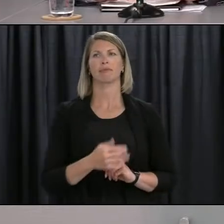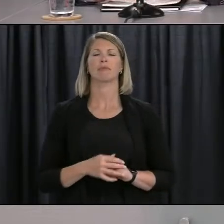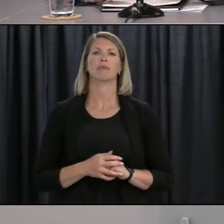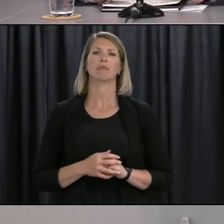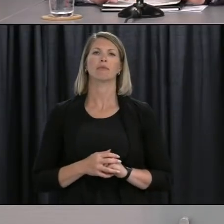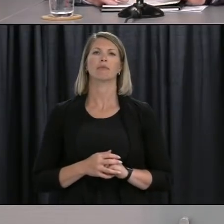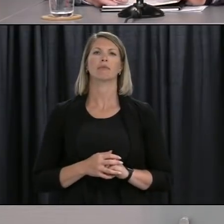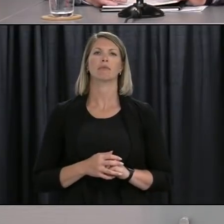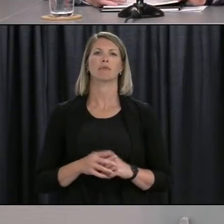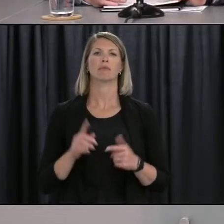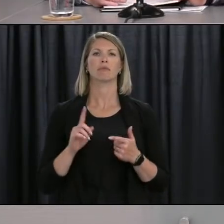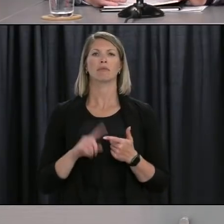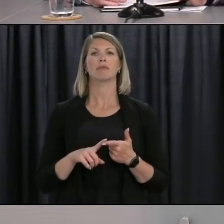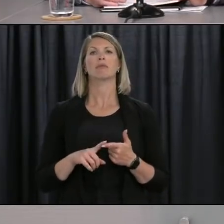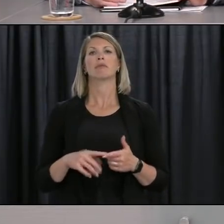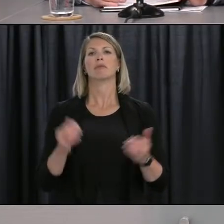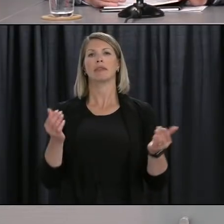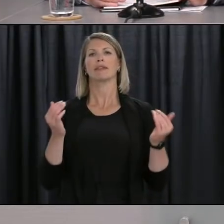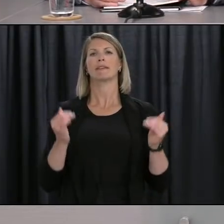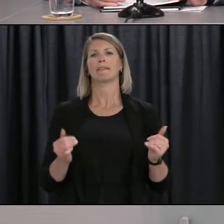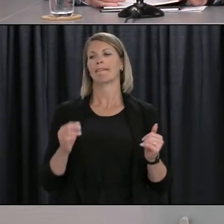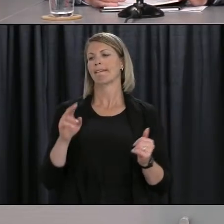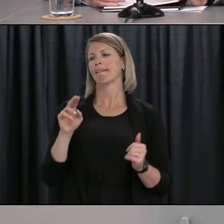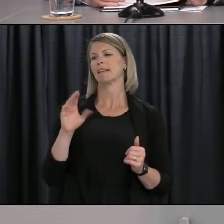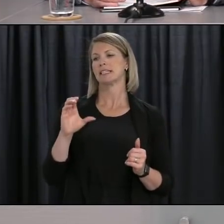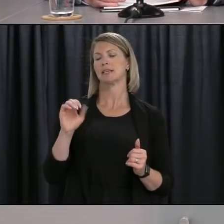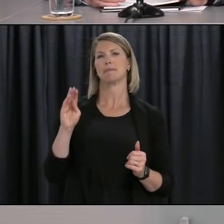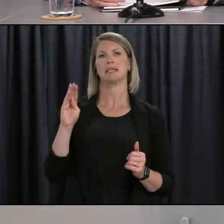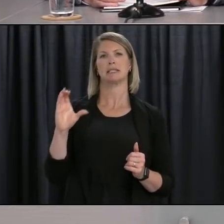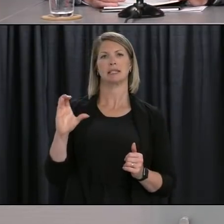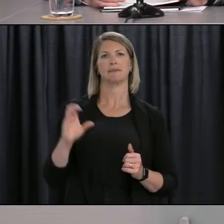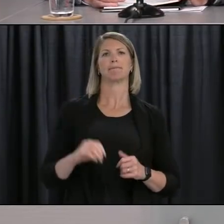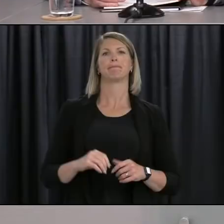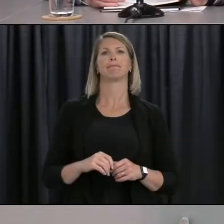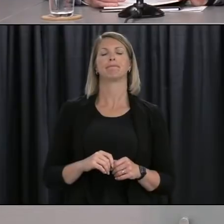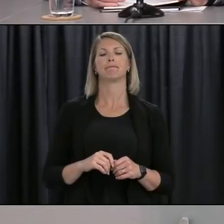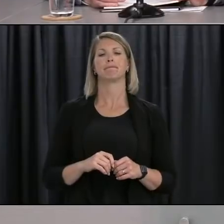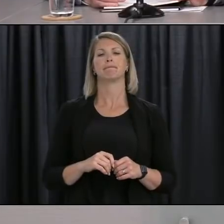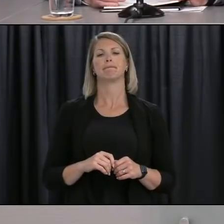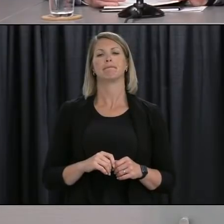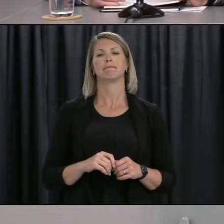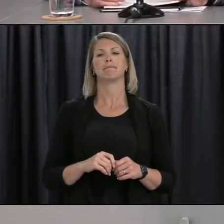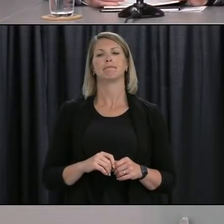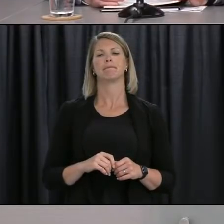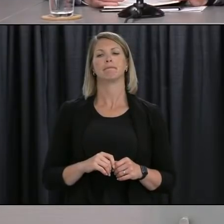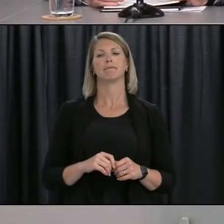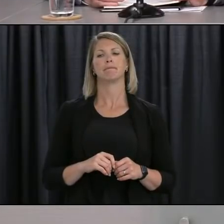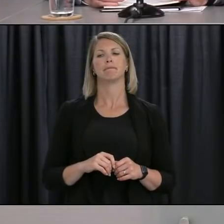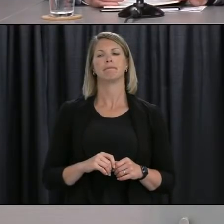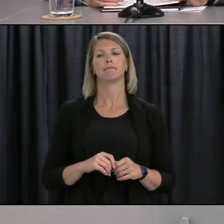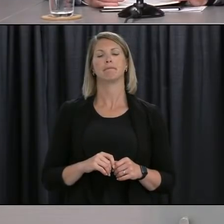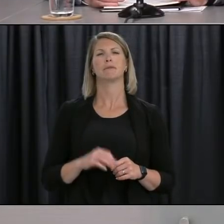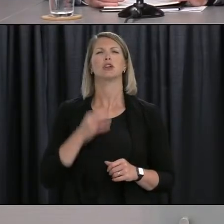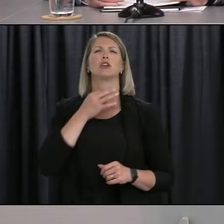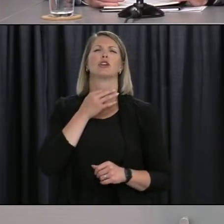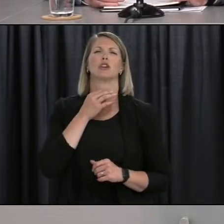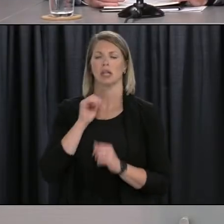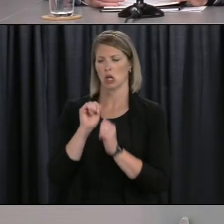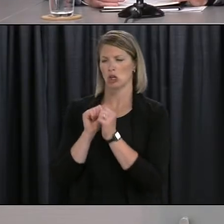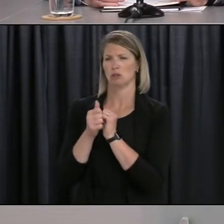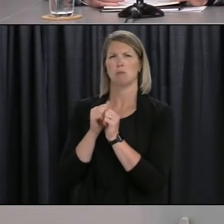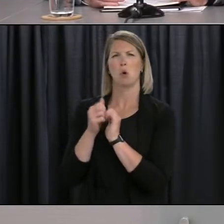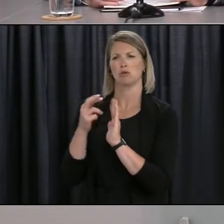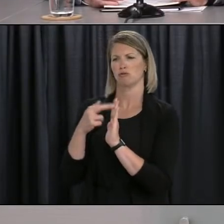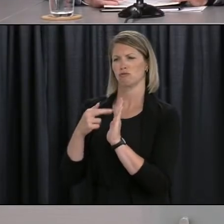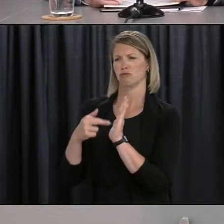Our next questions are from Meg Roberts of CBC News. Please go ahead. Is there any changes to sports guidelines? I know we were